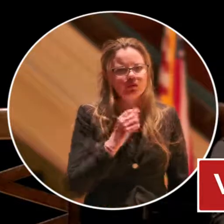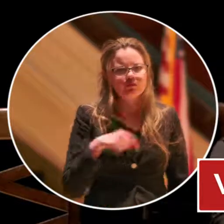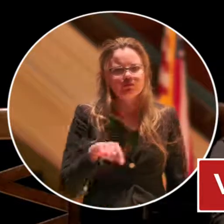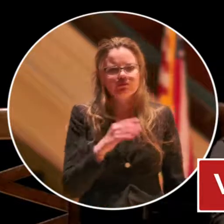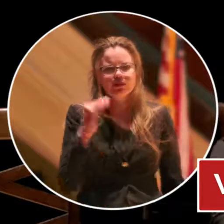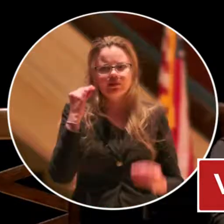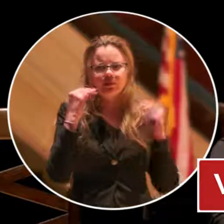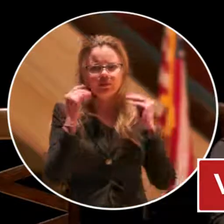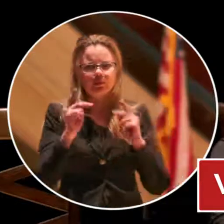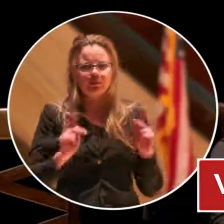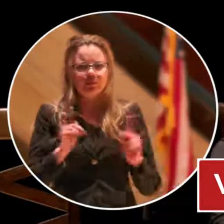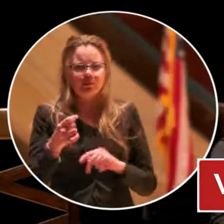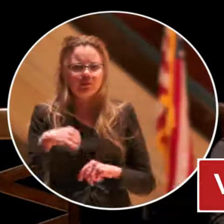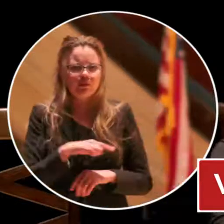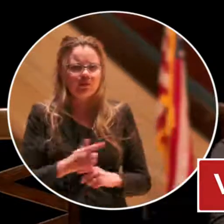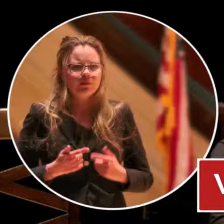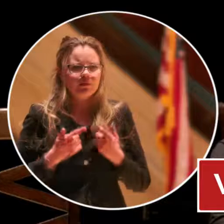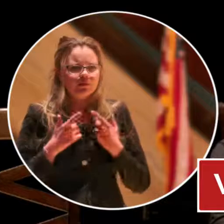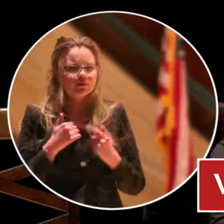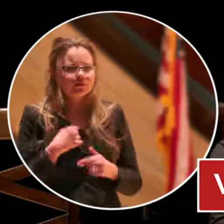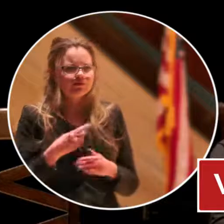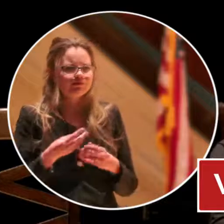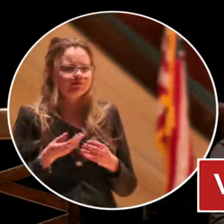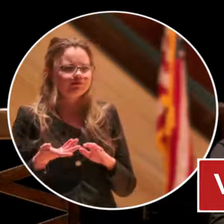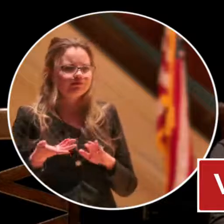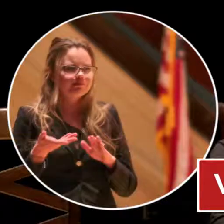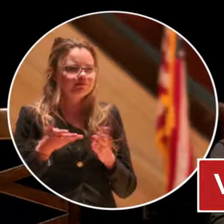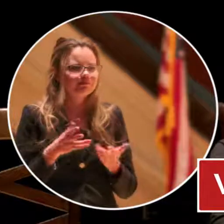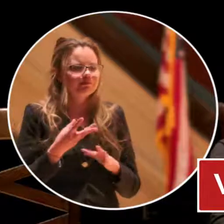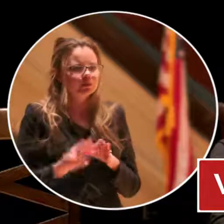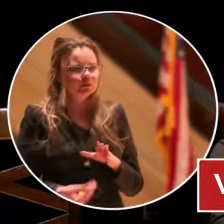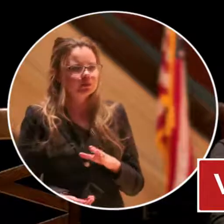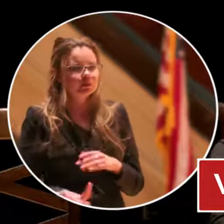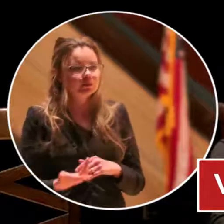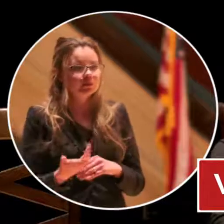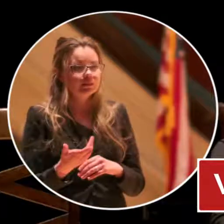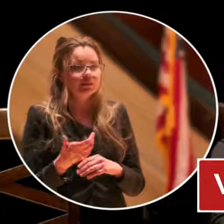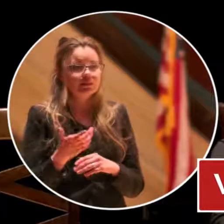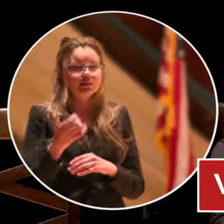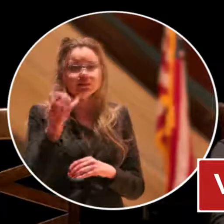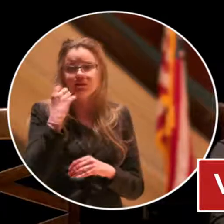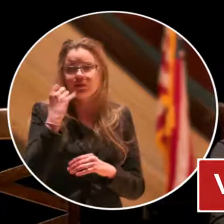years. From trying to find cell reception in the middle of the ocean